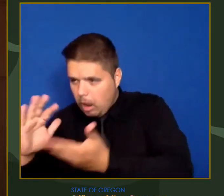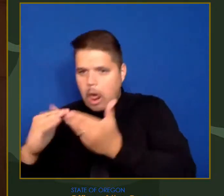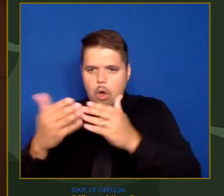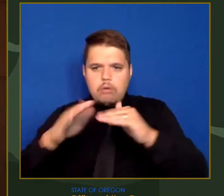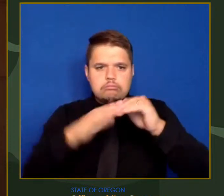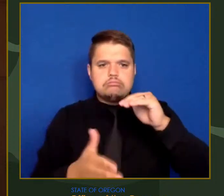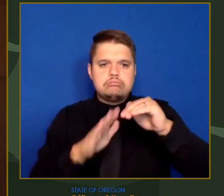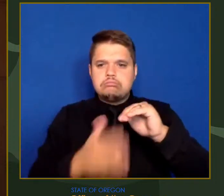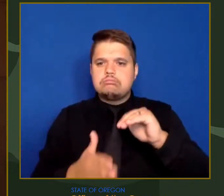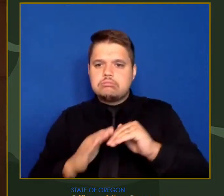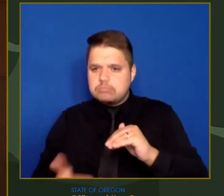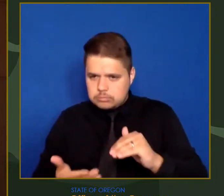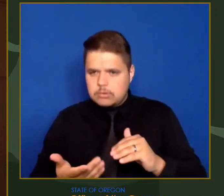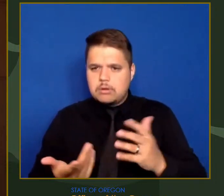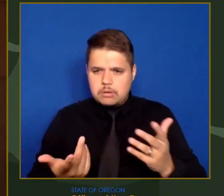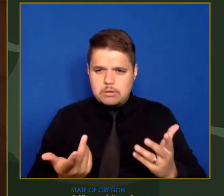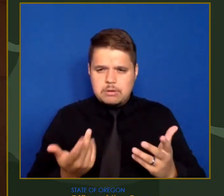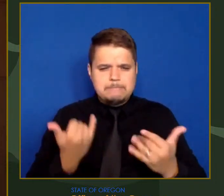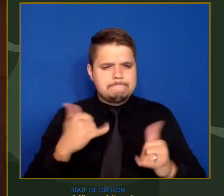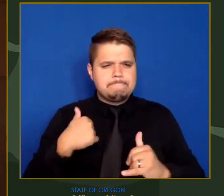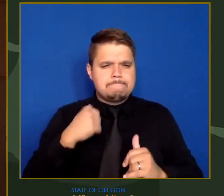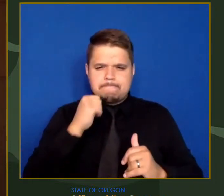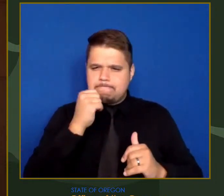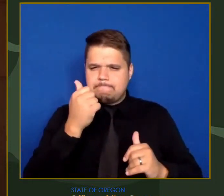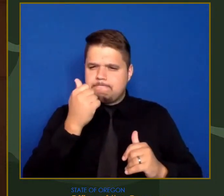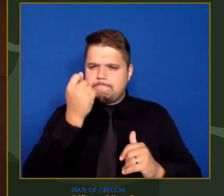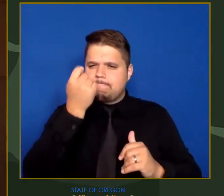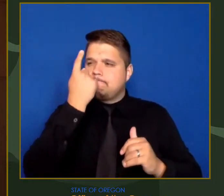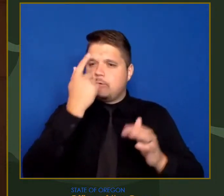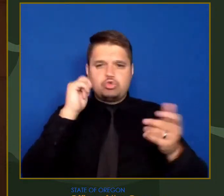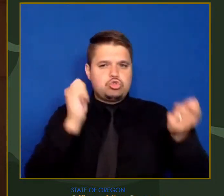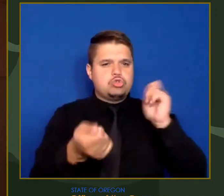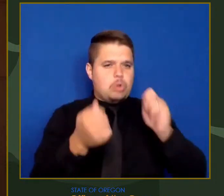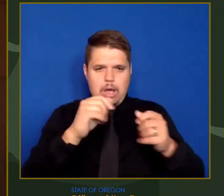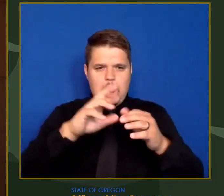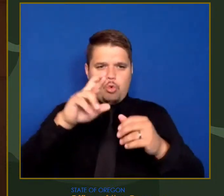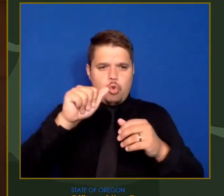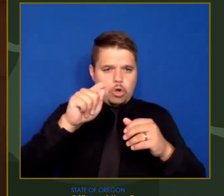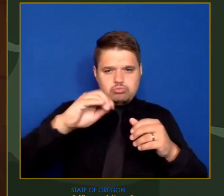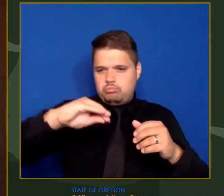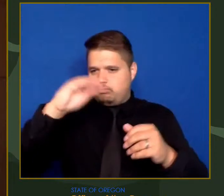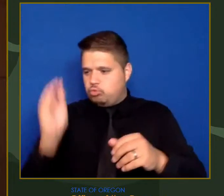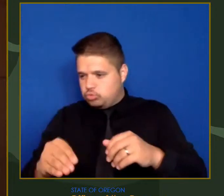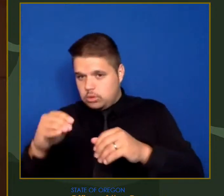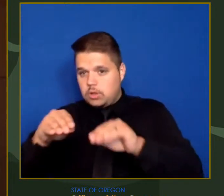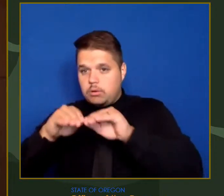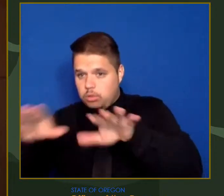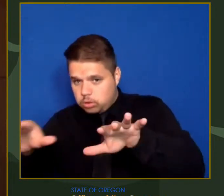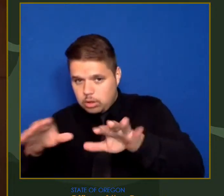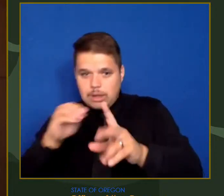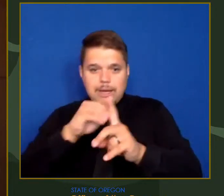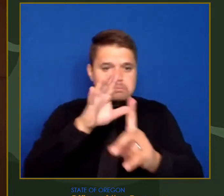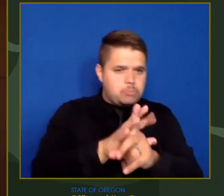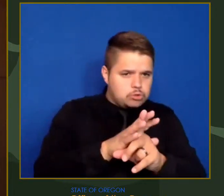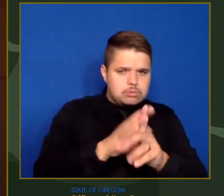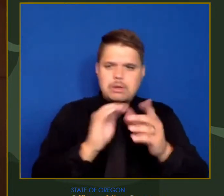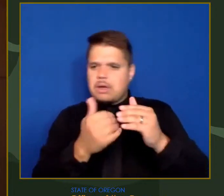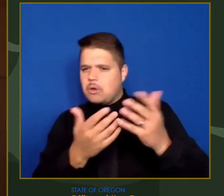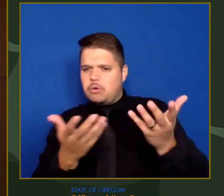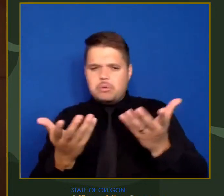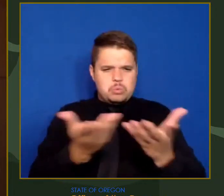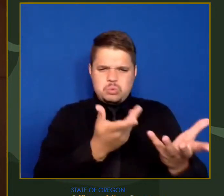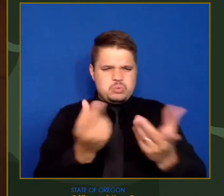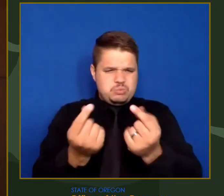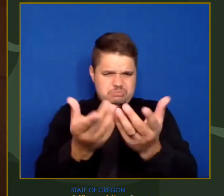transmission. What will those people do once all of the masks are gone? What will kids do? Well, I was very clear in my